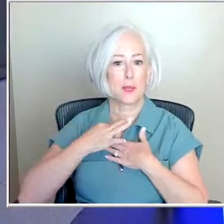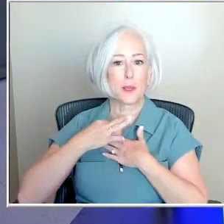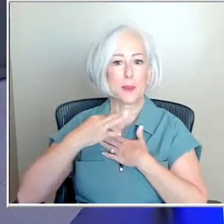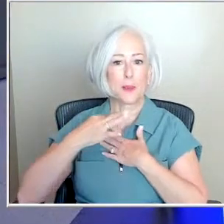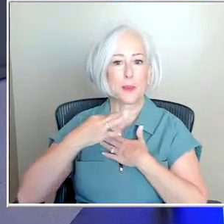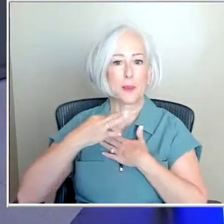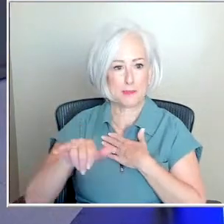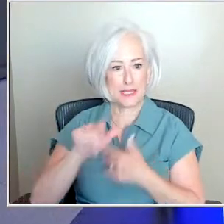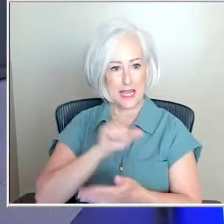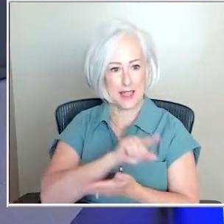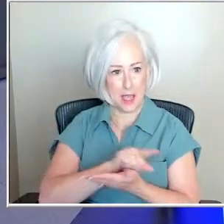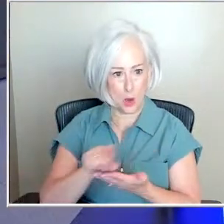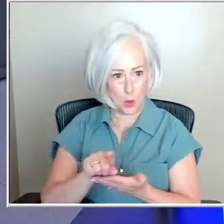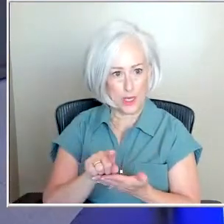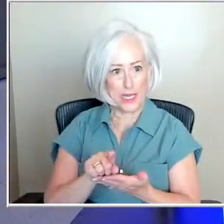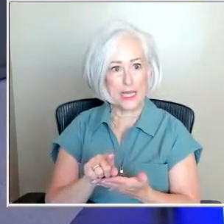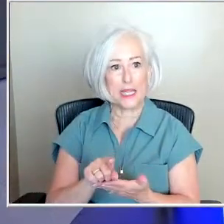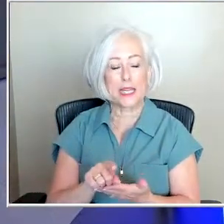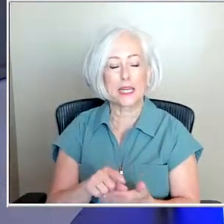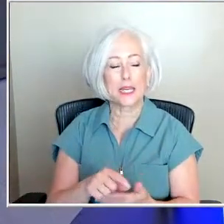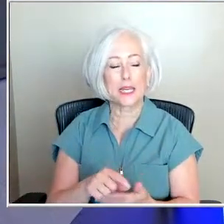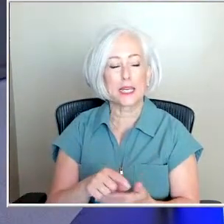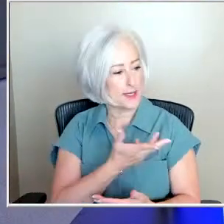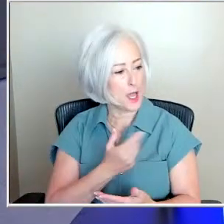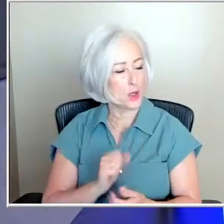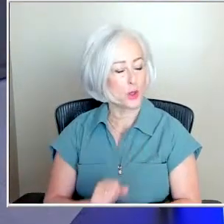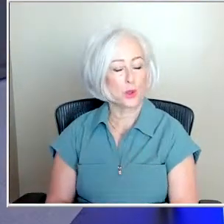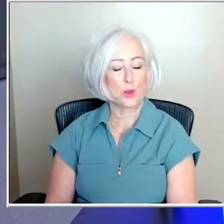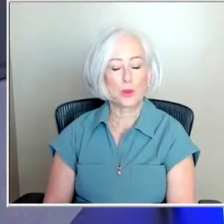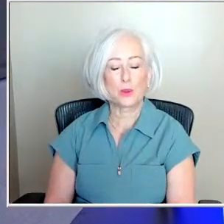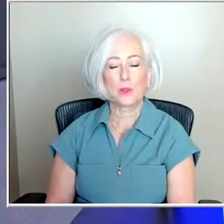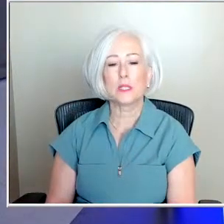then what were you told at that moment? That her